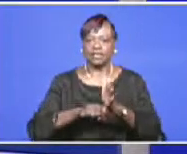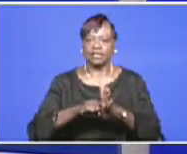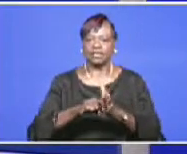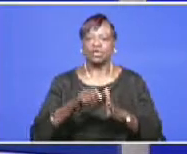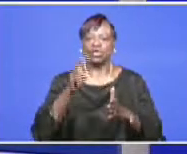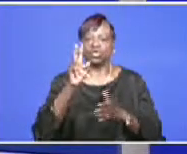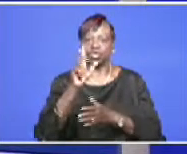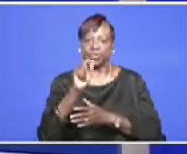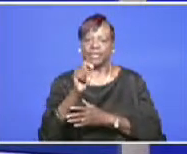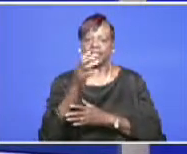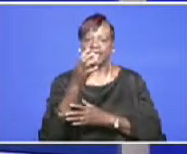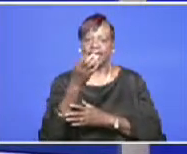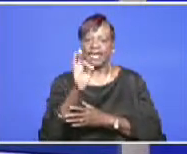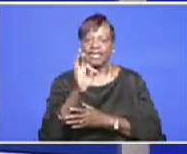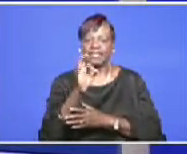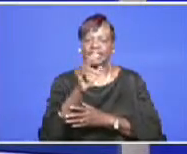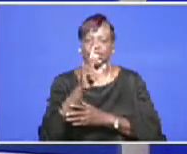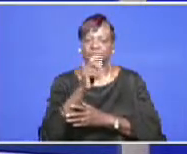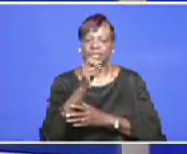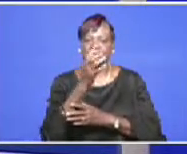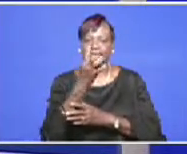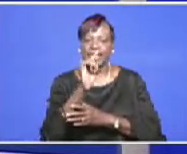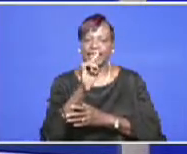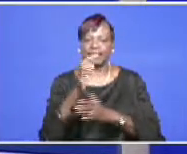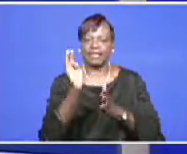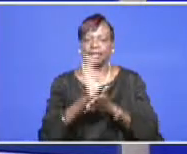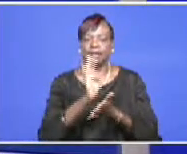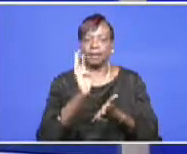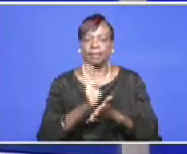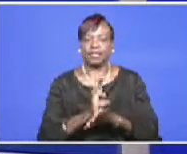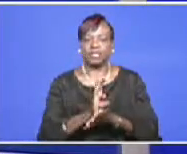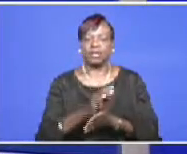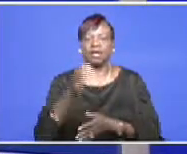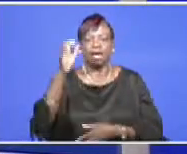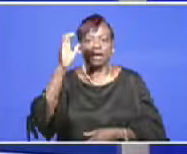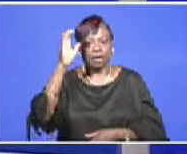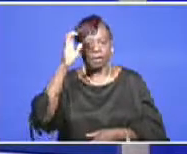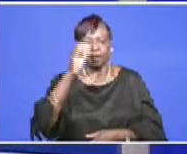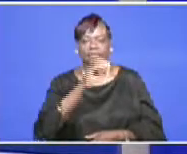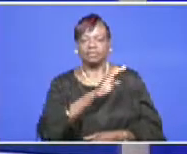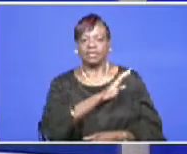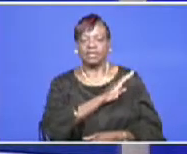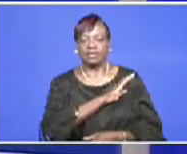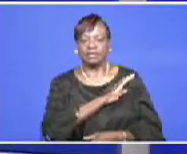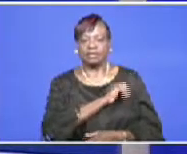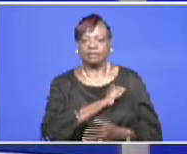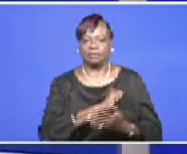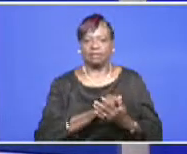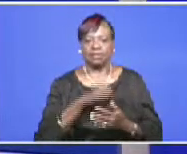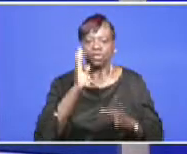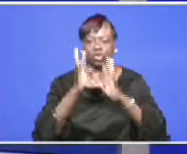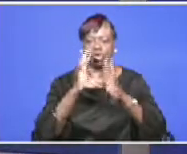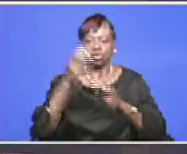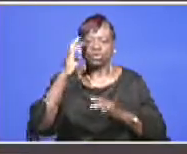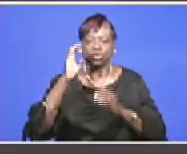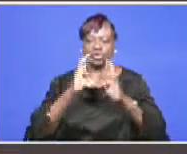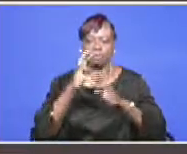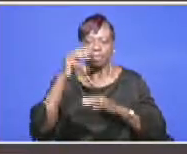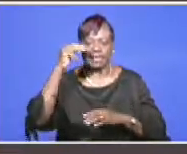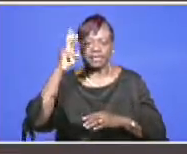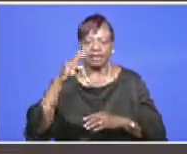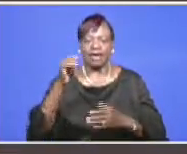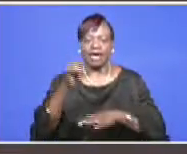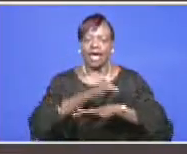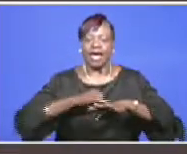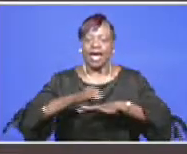2018-2019 budget. Cleopatra Murphy spoke with the minister, who says government is still in the process of engaging those establishments. Island Luck